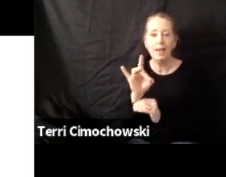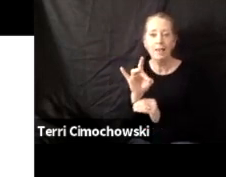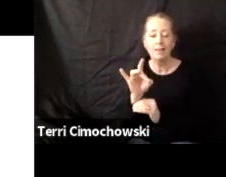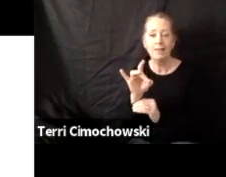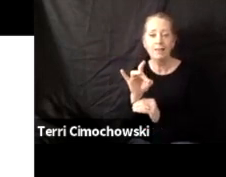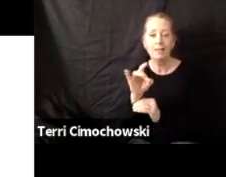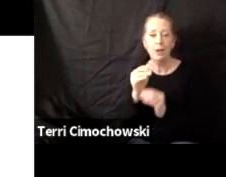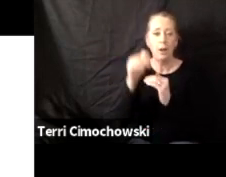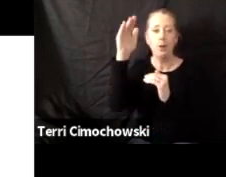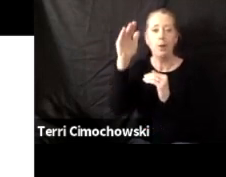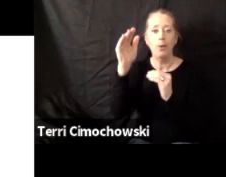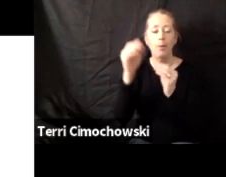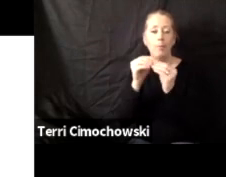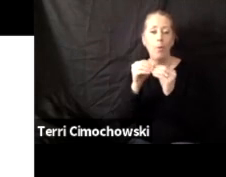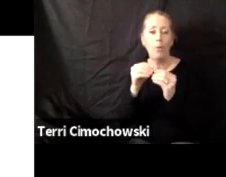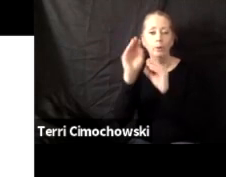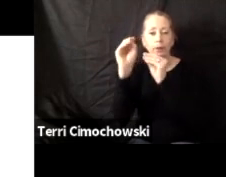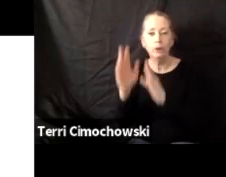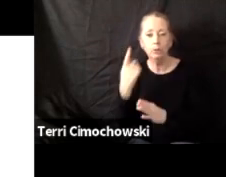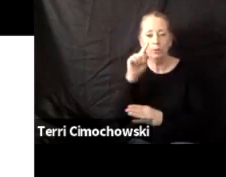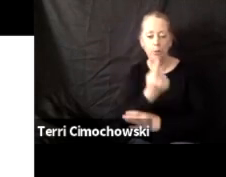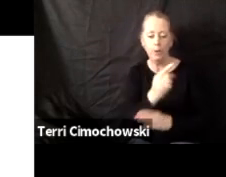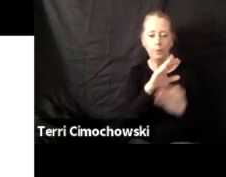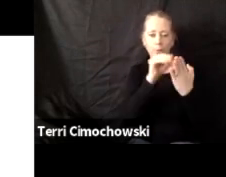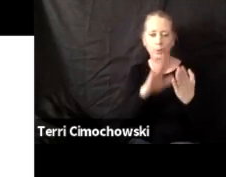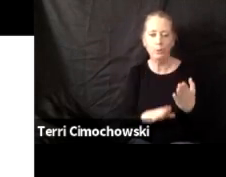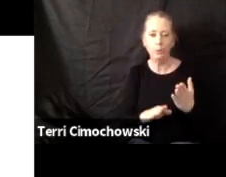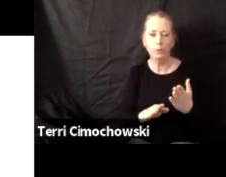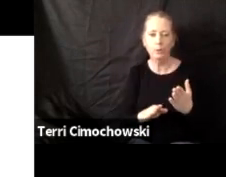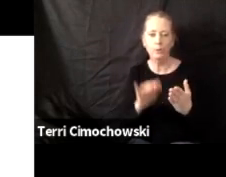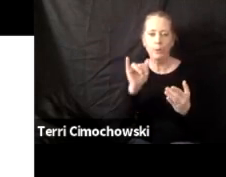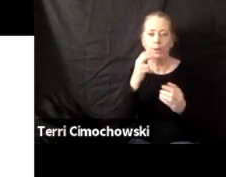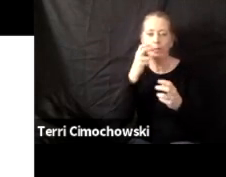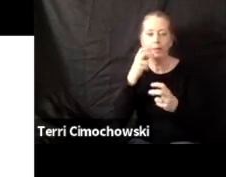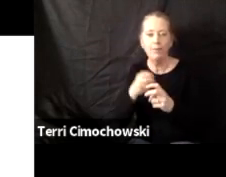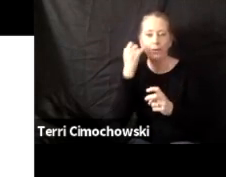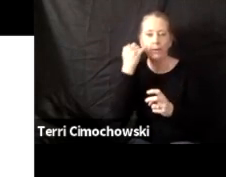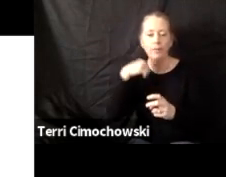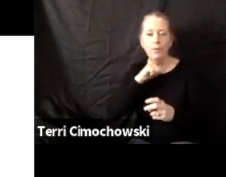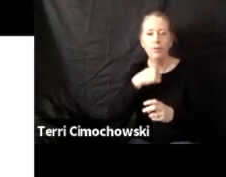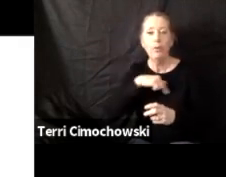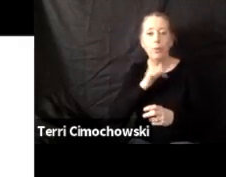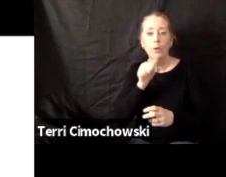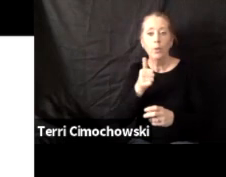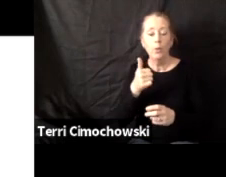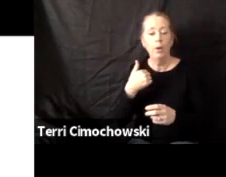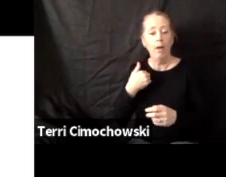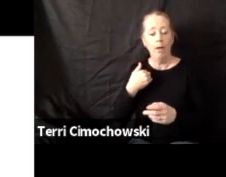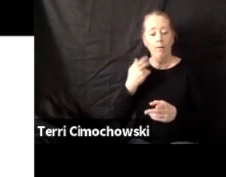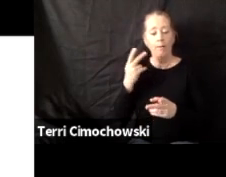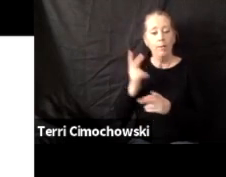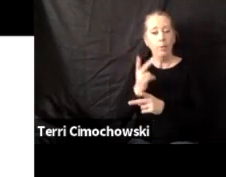upwards teachers for any one student. So it makes it very difficult if we do not staff this appropriately for